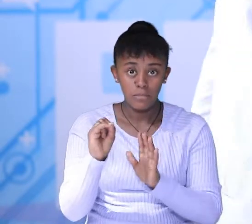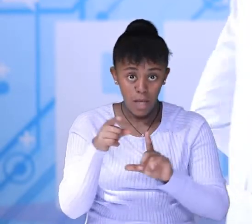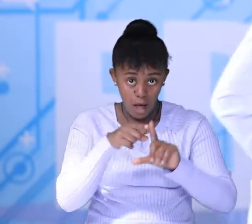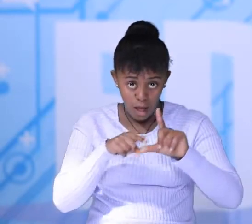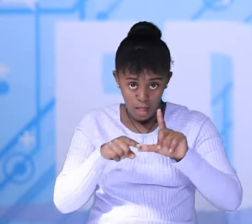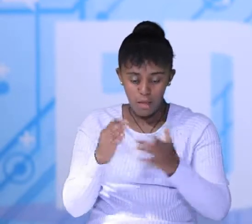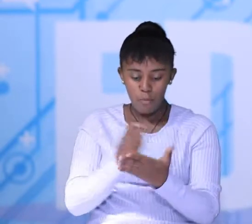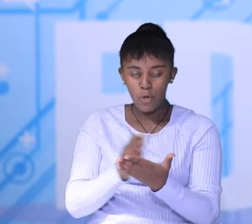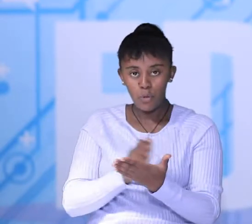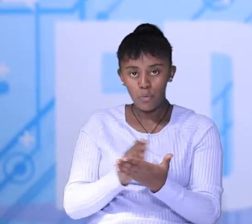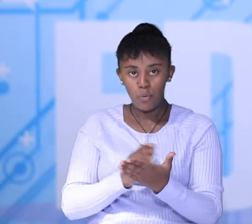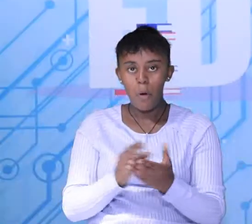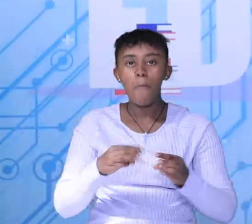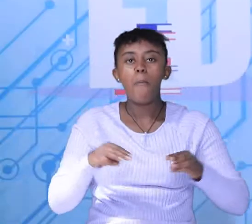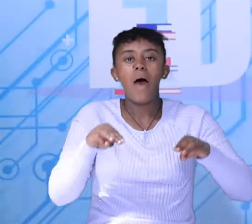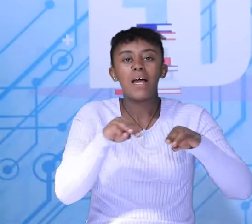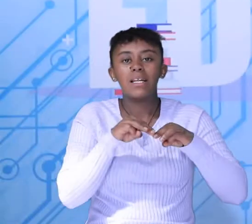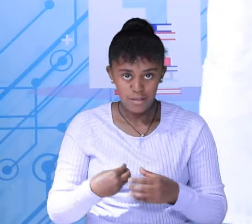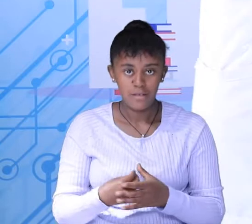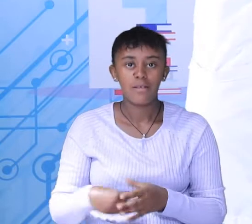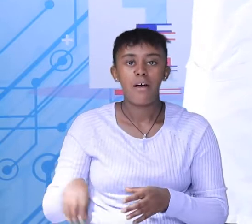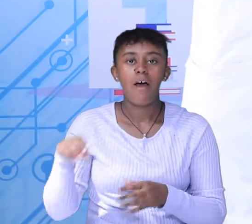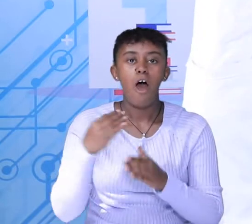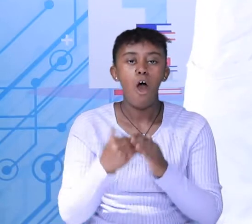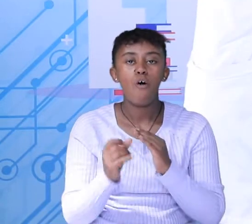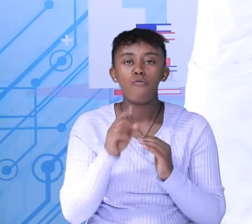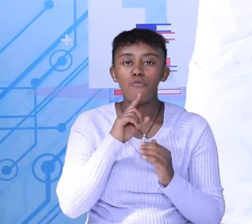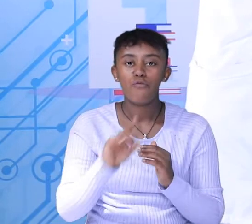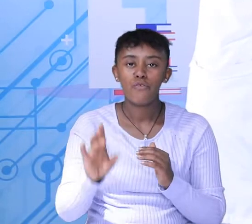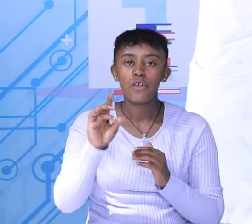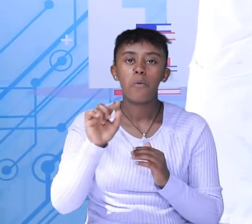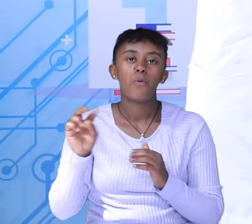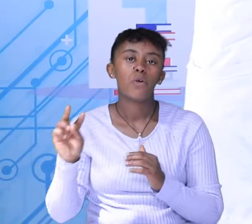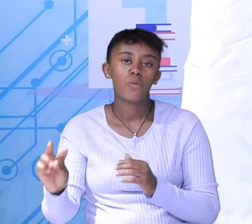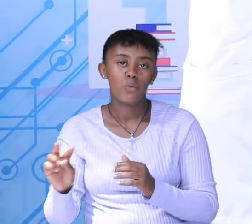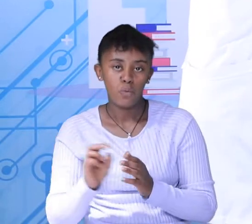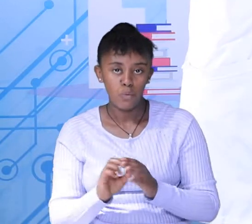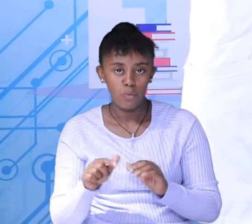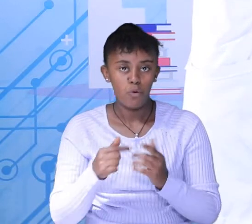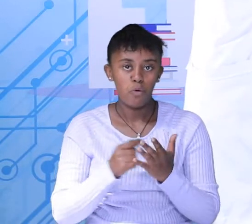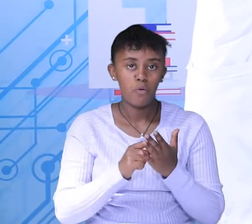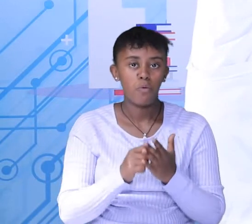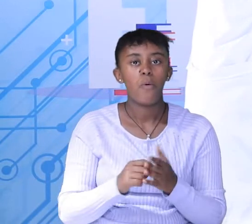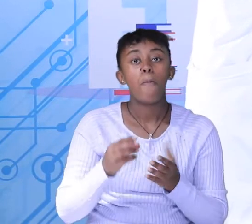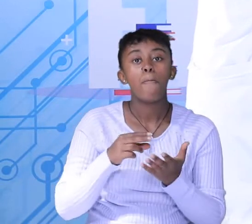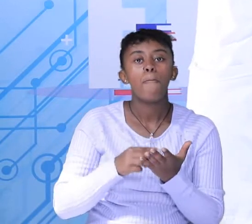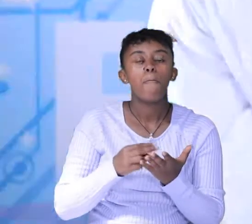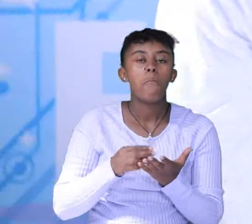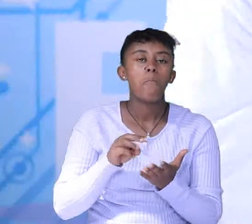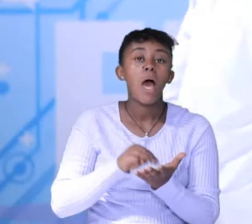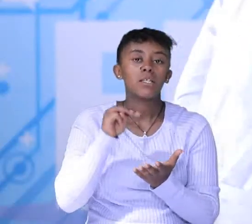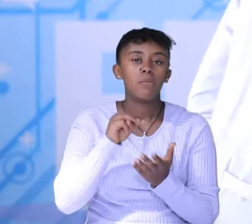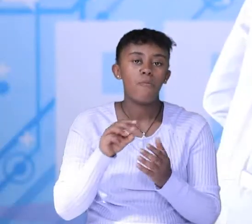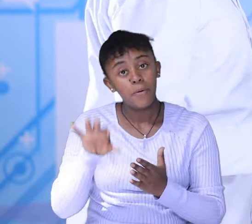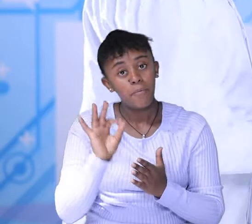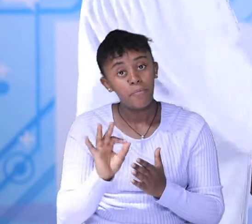F equals to I current, length L, cross magnetic field